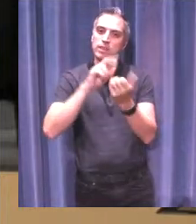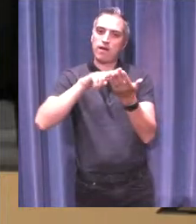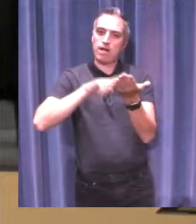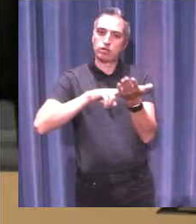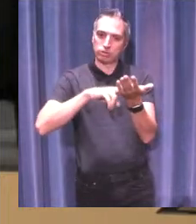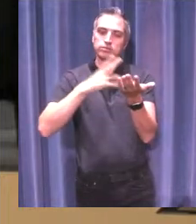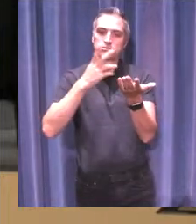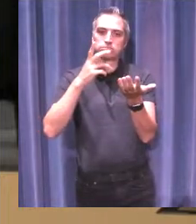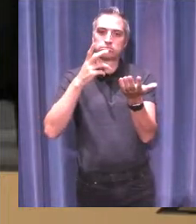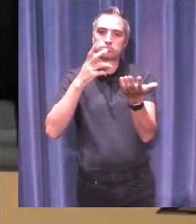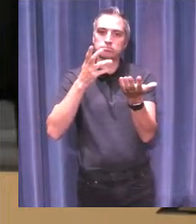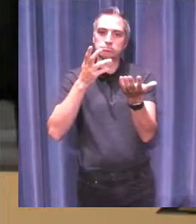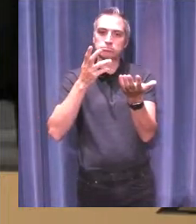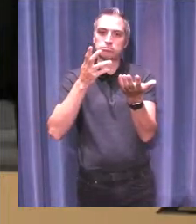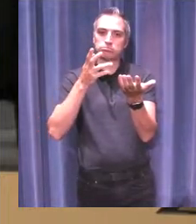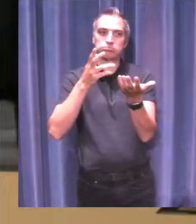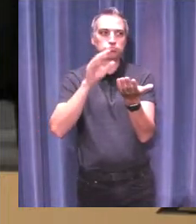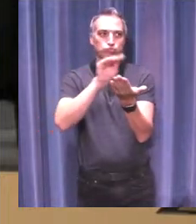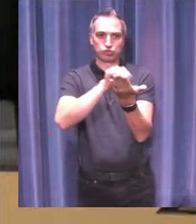person.